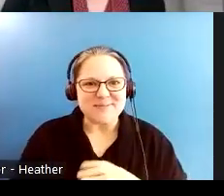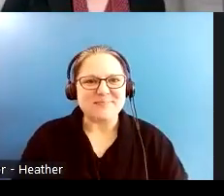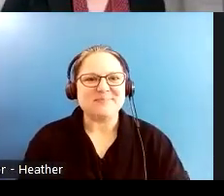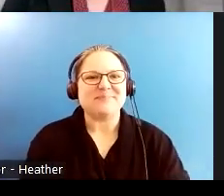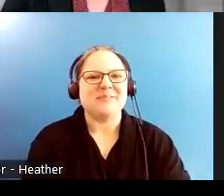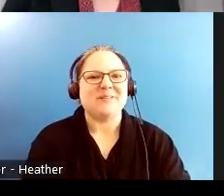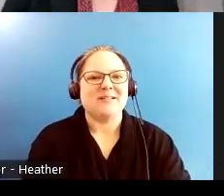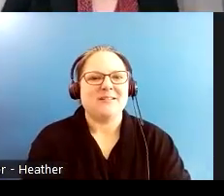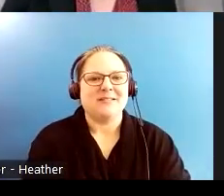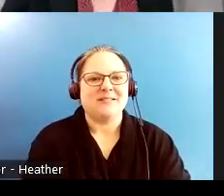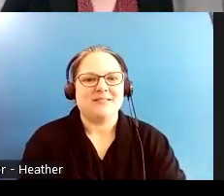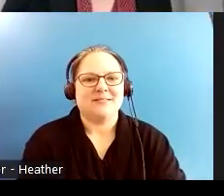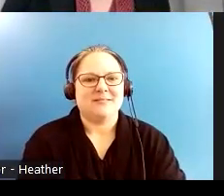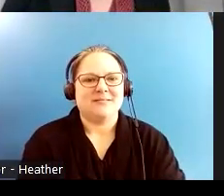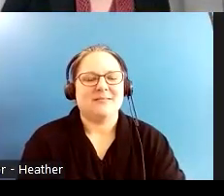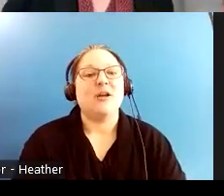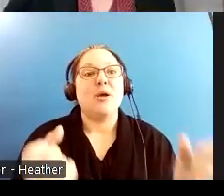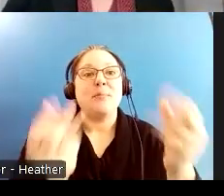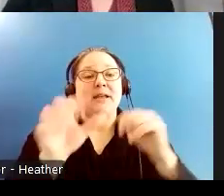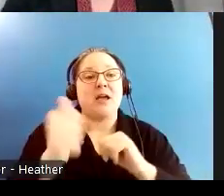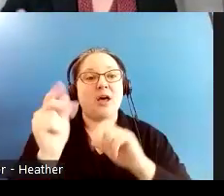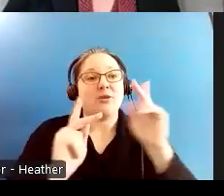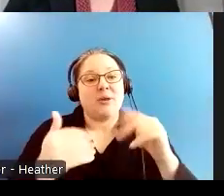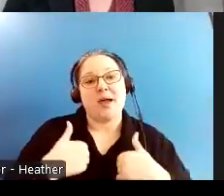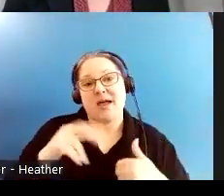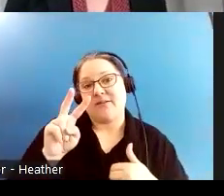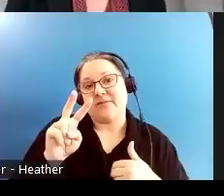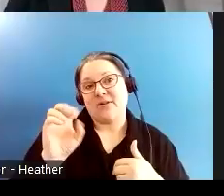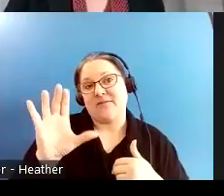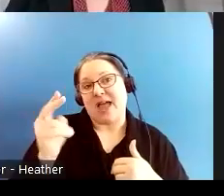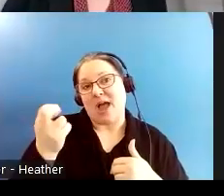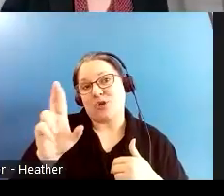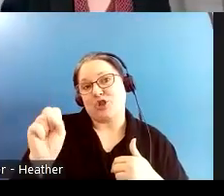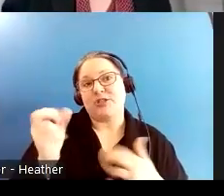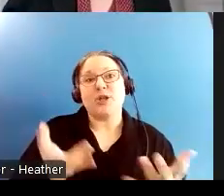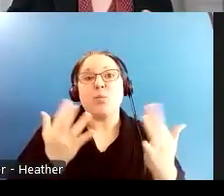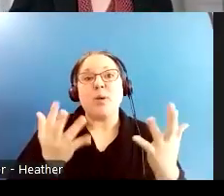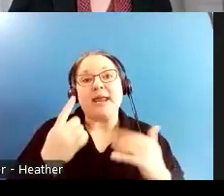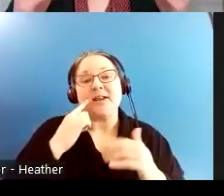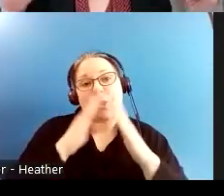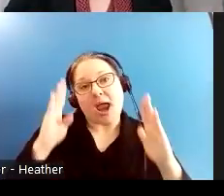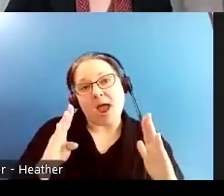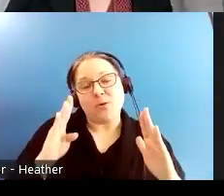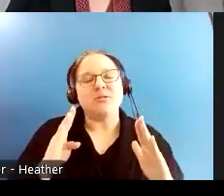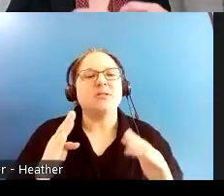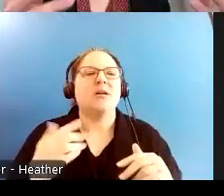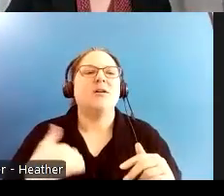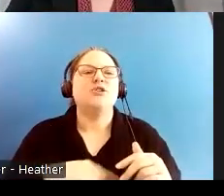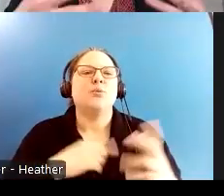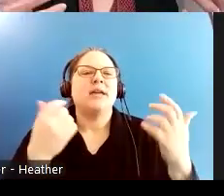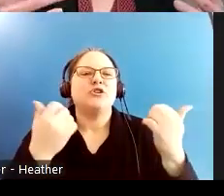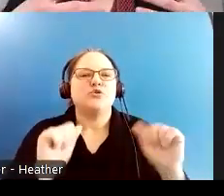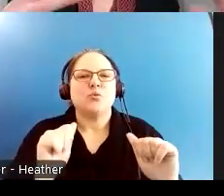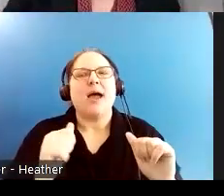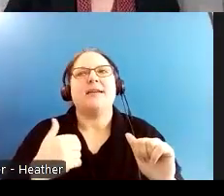And then many other people have vouchers that are waiting to be housed. And so we try to create this pipeline of